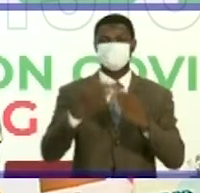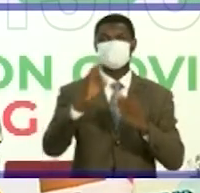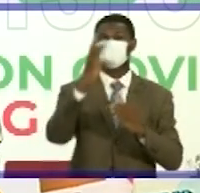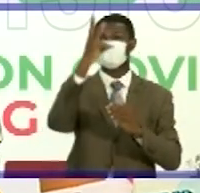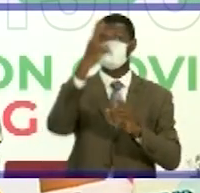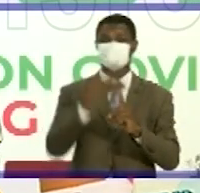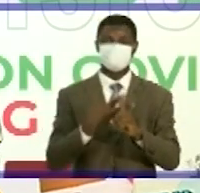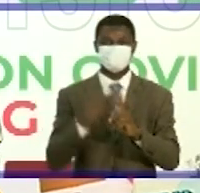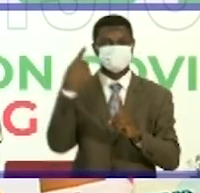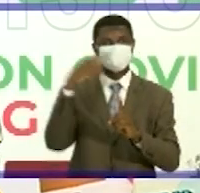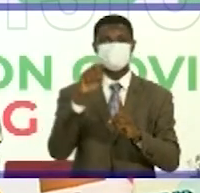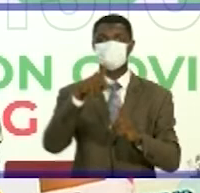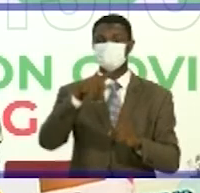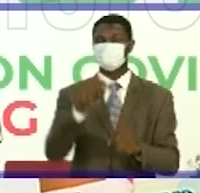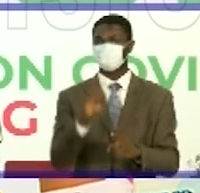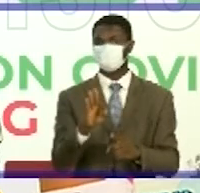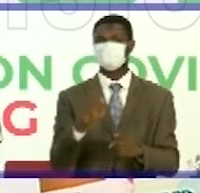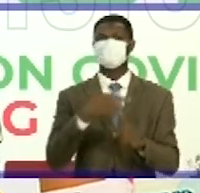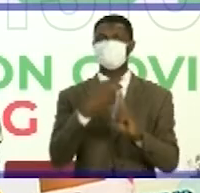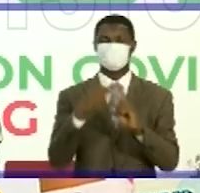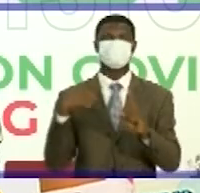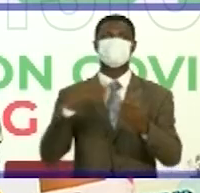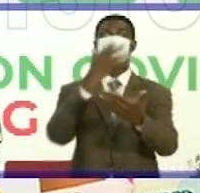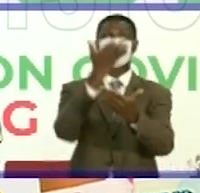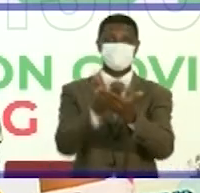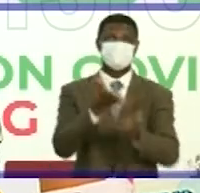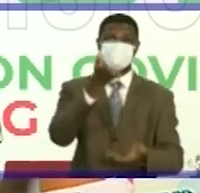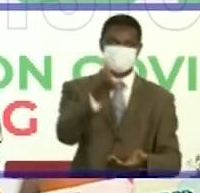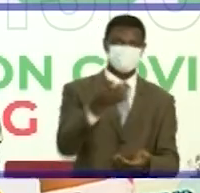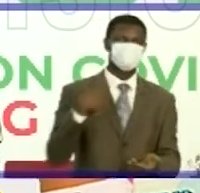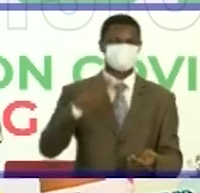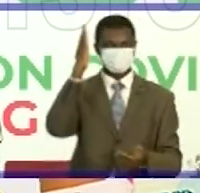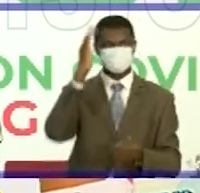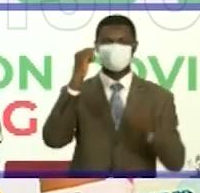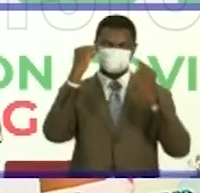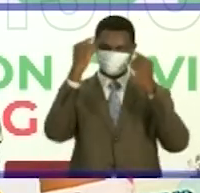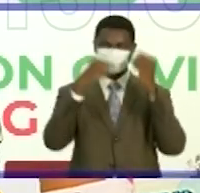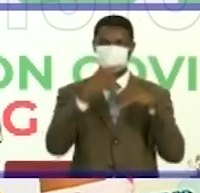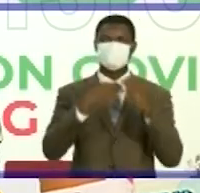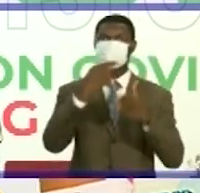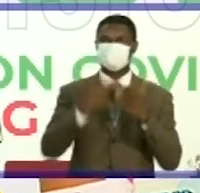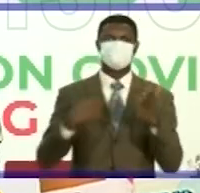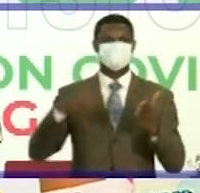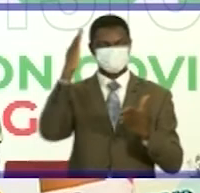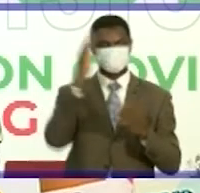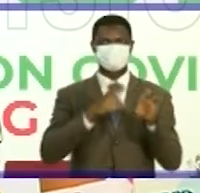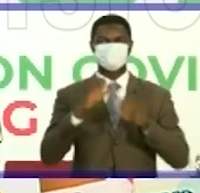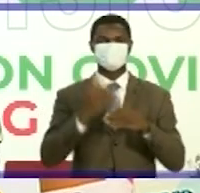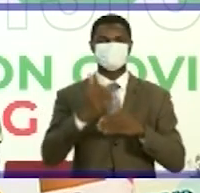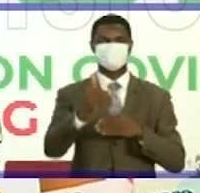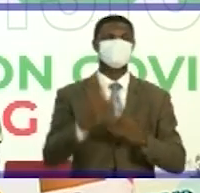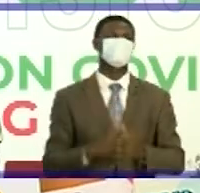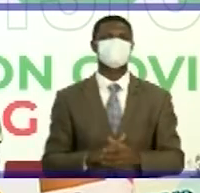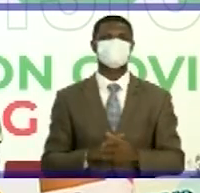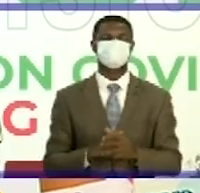PTF. When we get there, we'll think about how to cross the bridge. That's the truth.